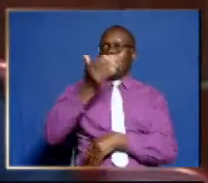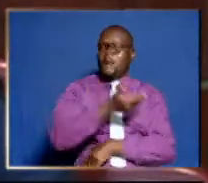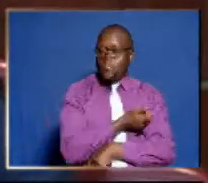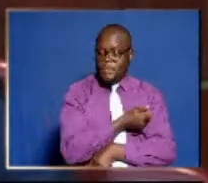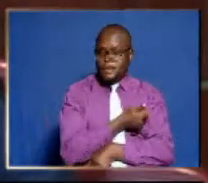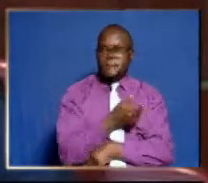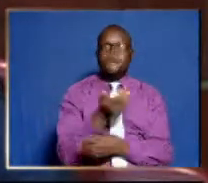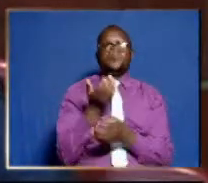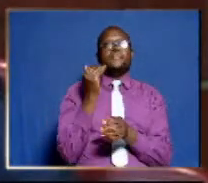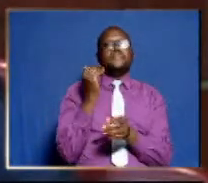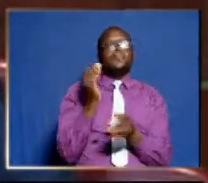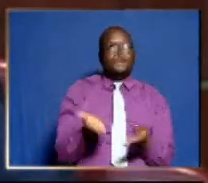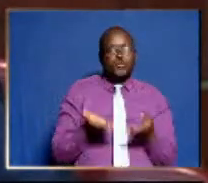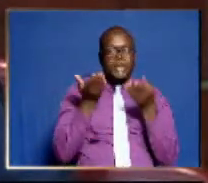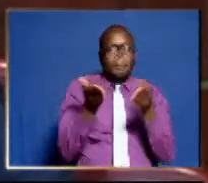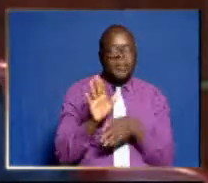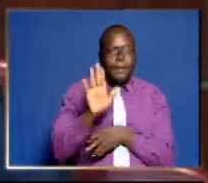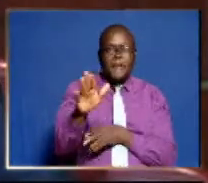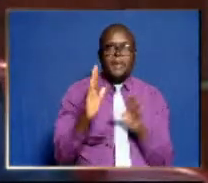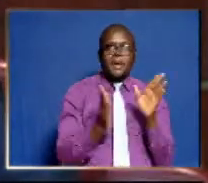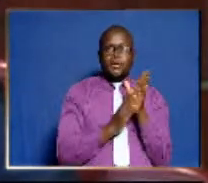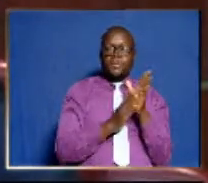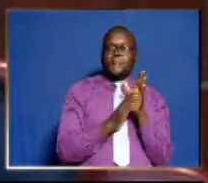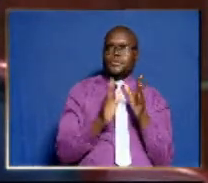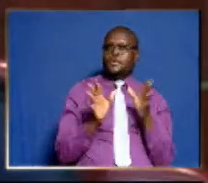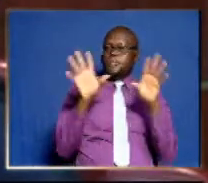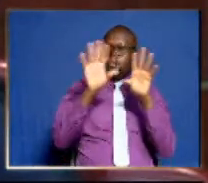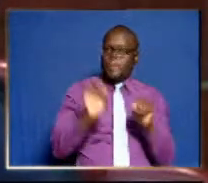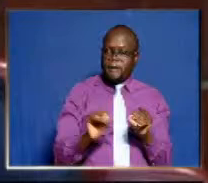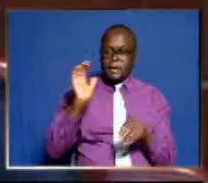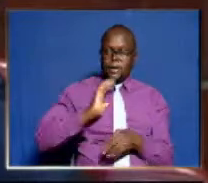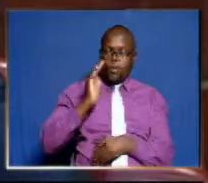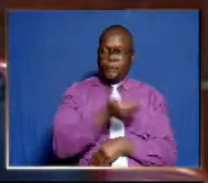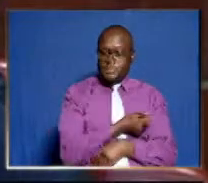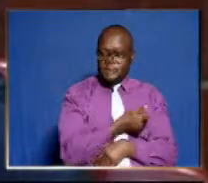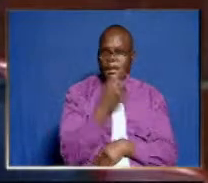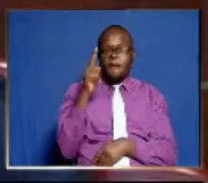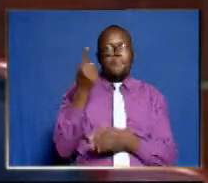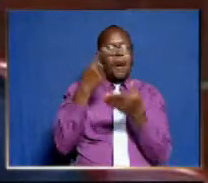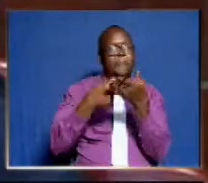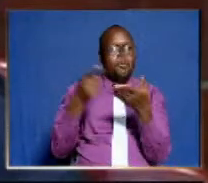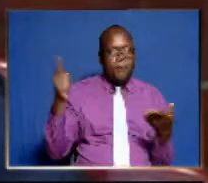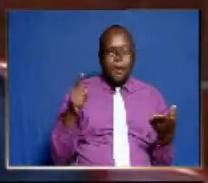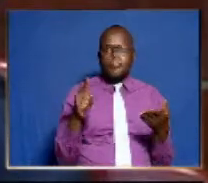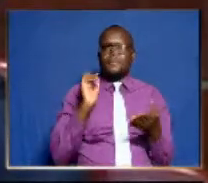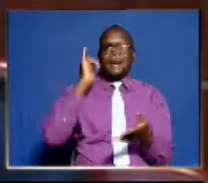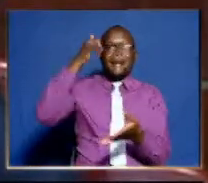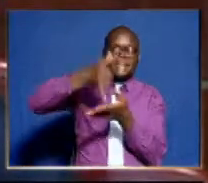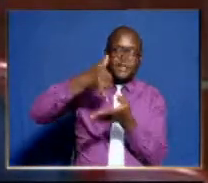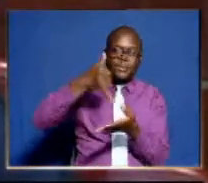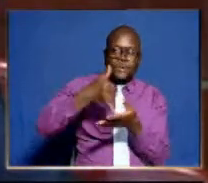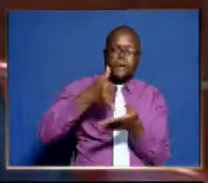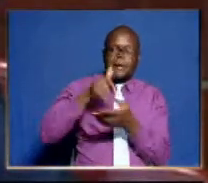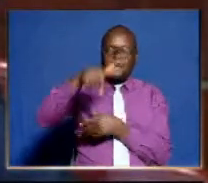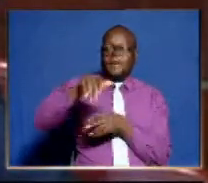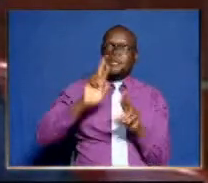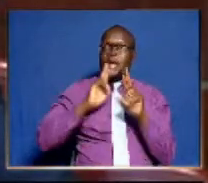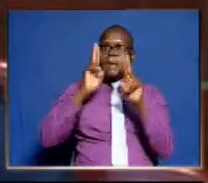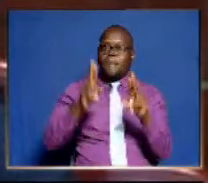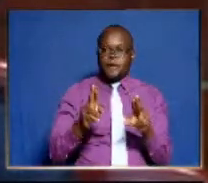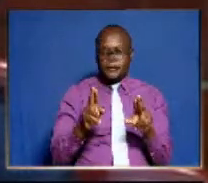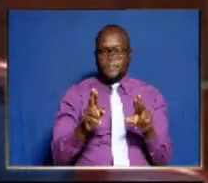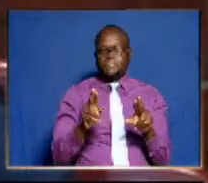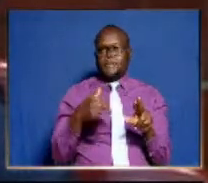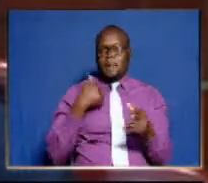were required to submit their recommendations to Budget and Appropriations Committee for consideration and inclusion in this report. Mr. Speaker, I